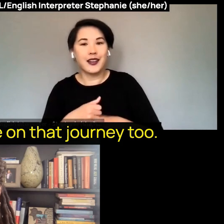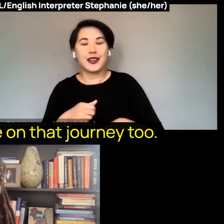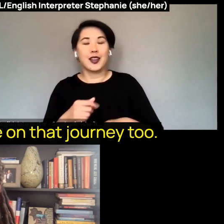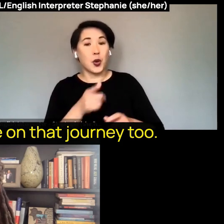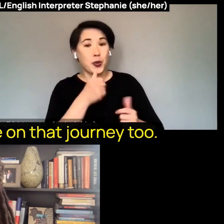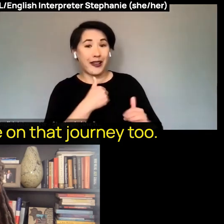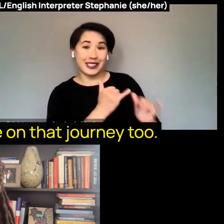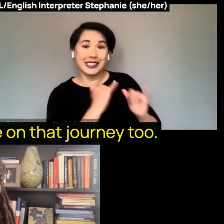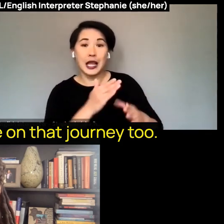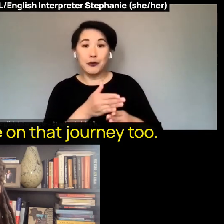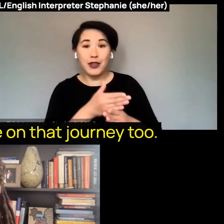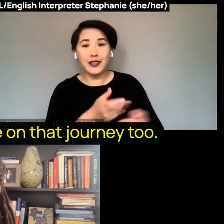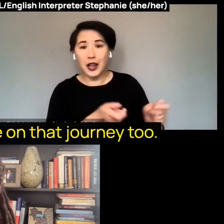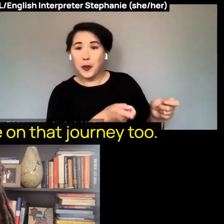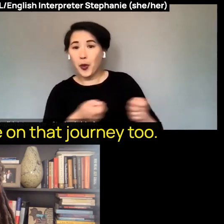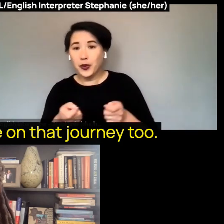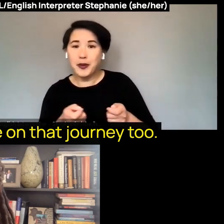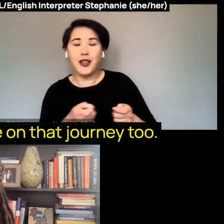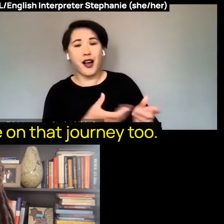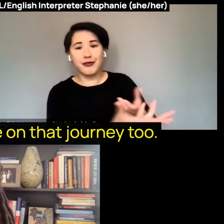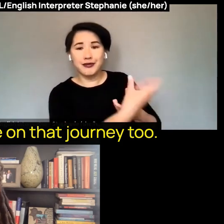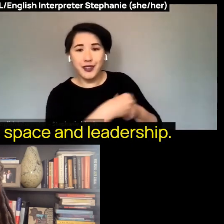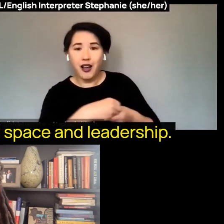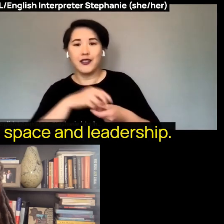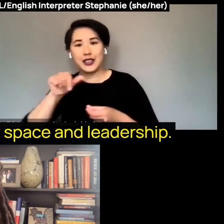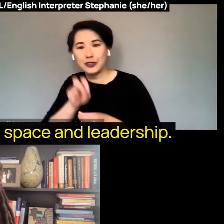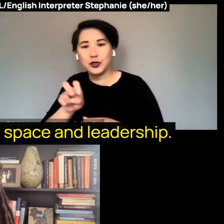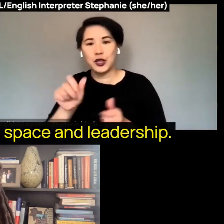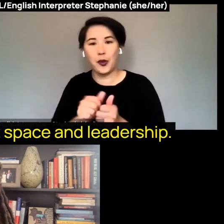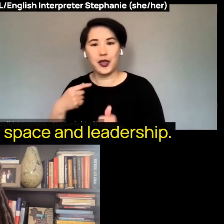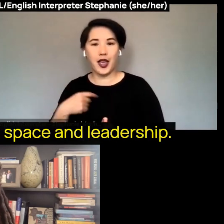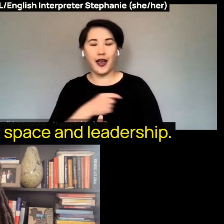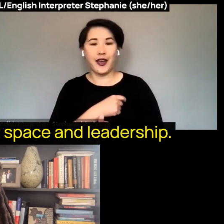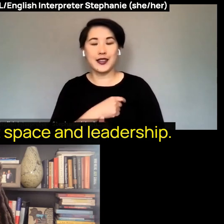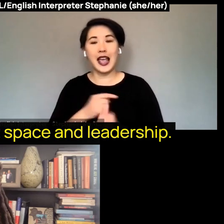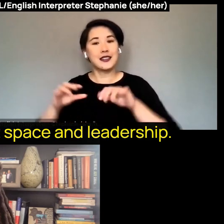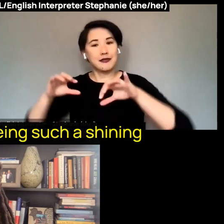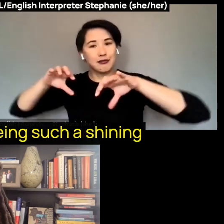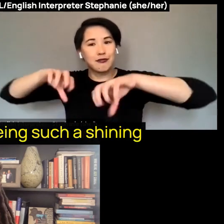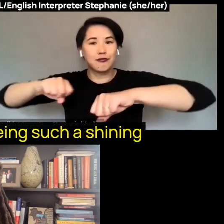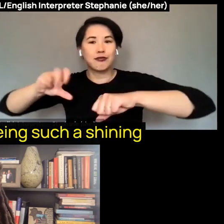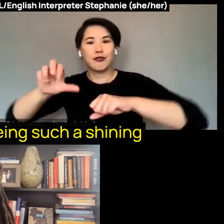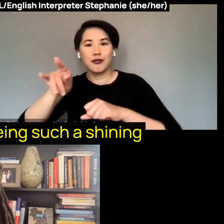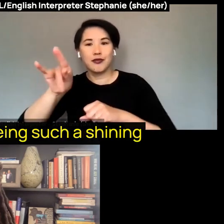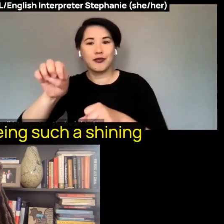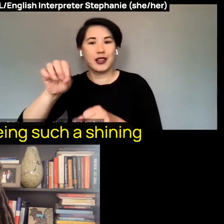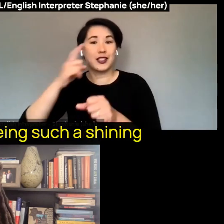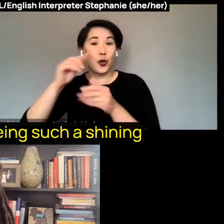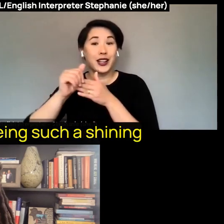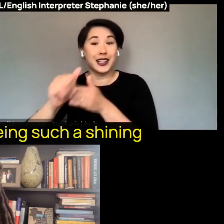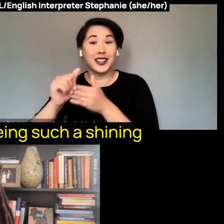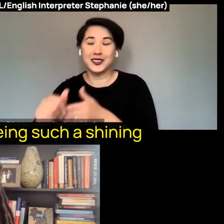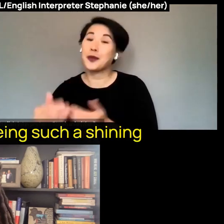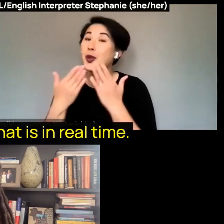and to kind of be on that journey too and be able to take up that space in leadership. So thank